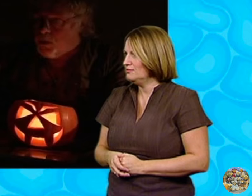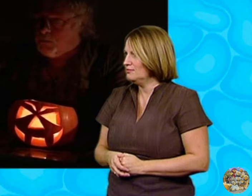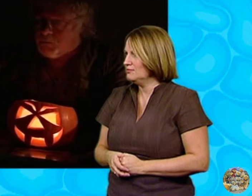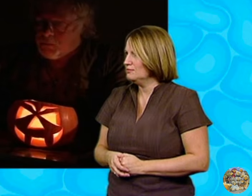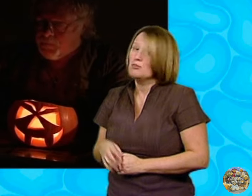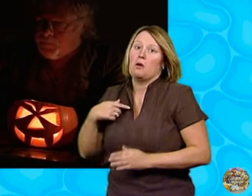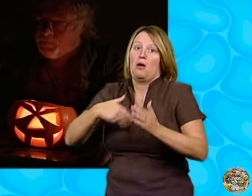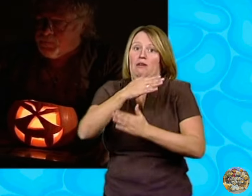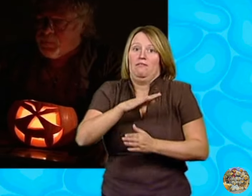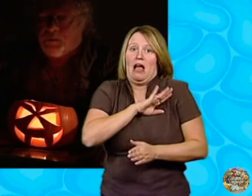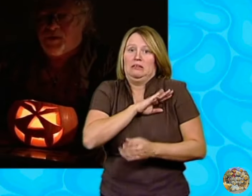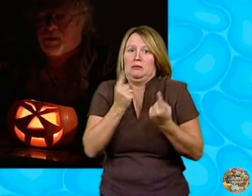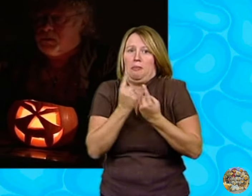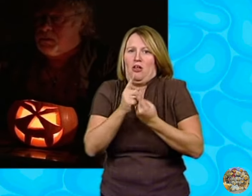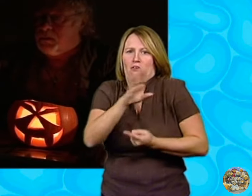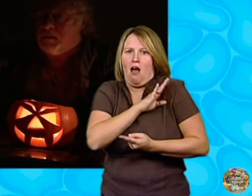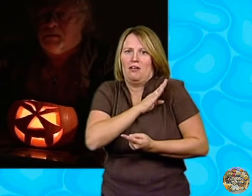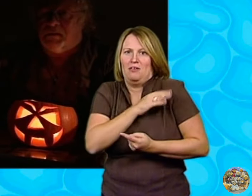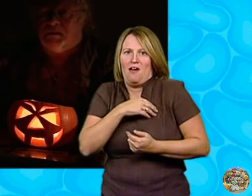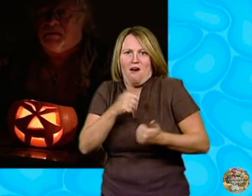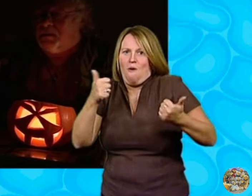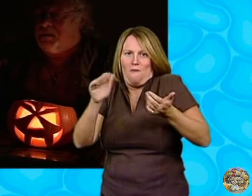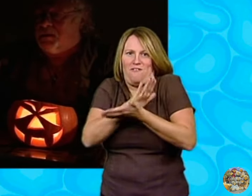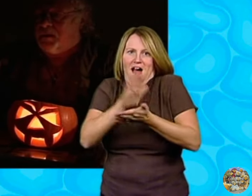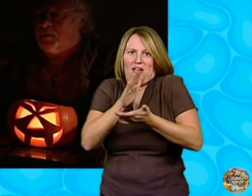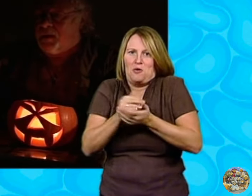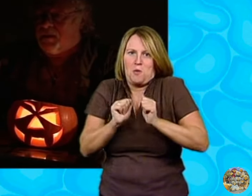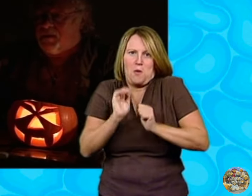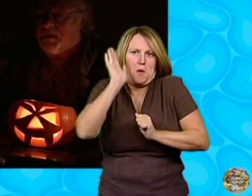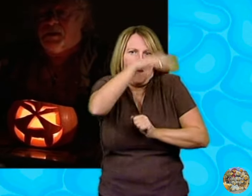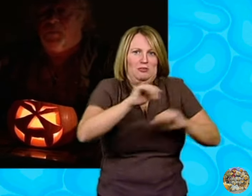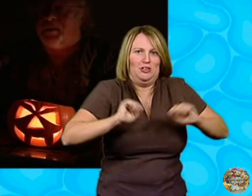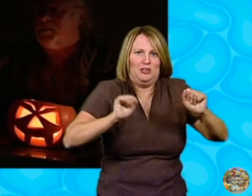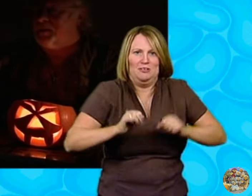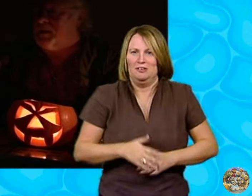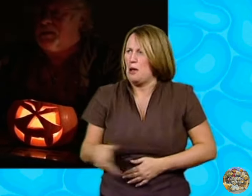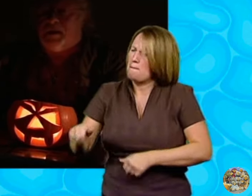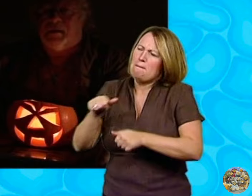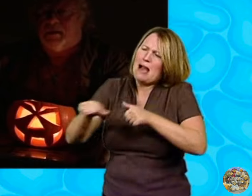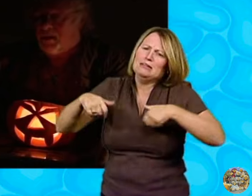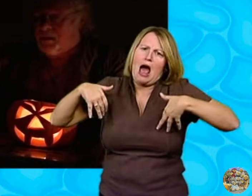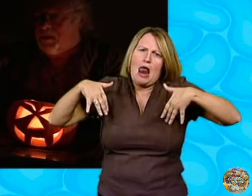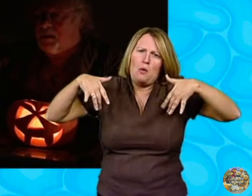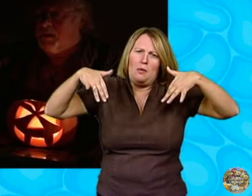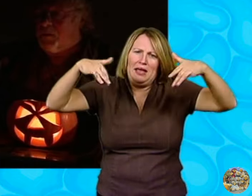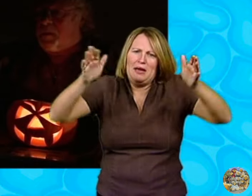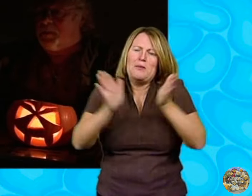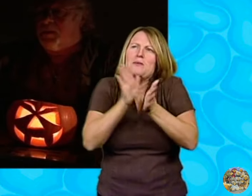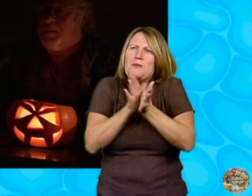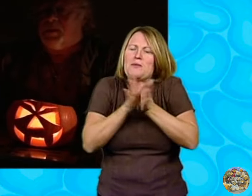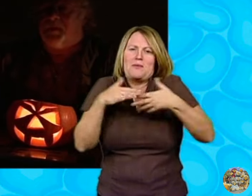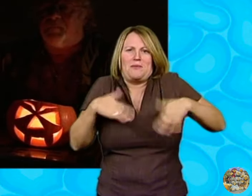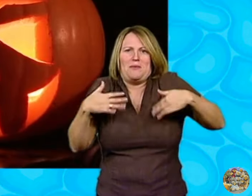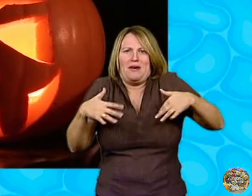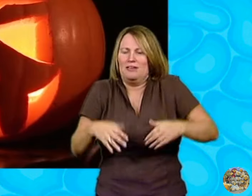Right. I'm off to find something else to do in your garden. I'm having way too much fun to go home yet. What? This is the best Halloween